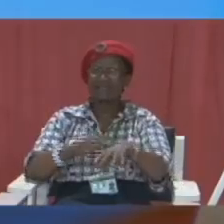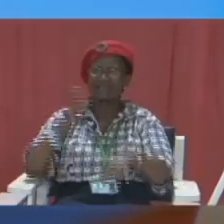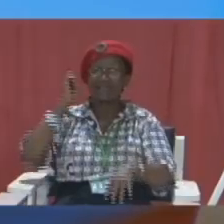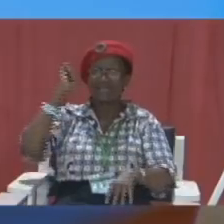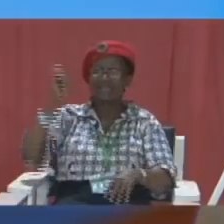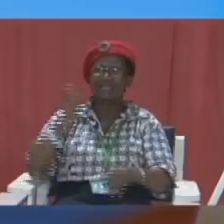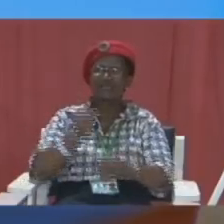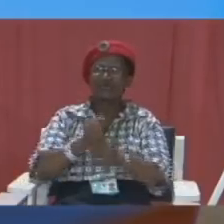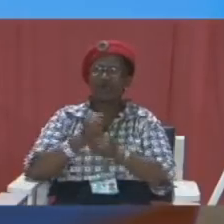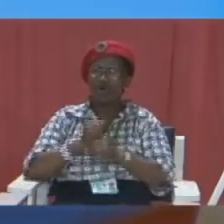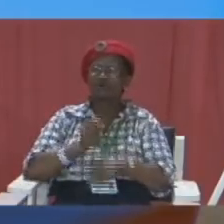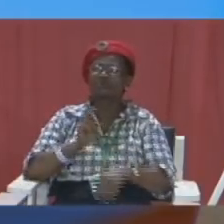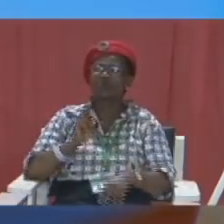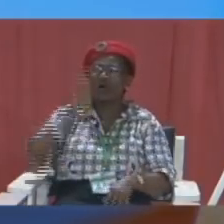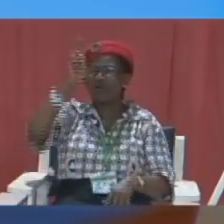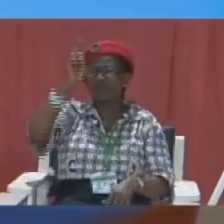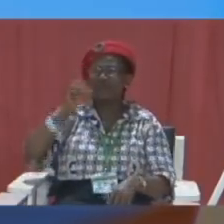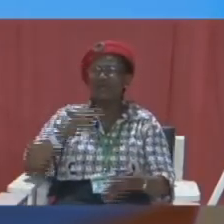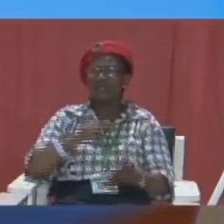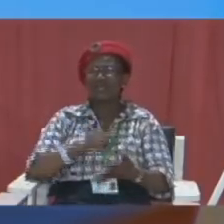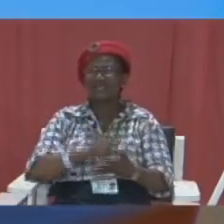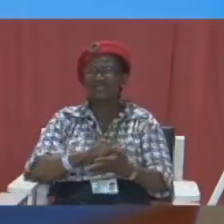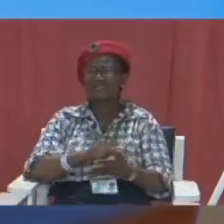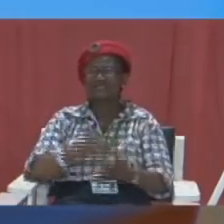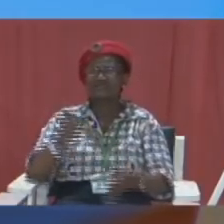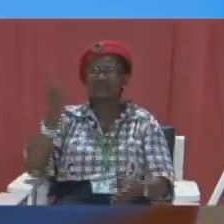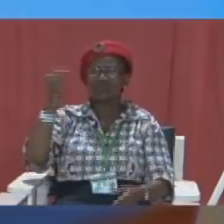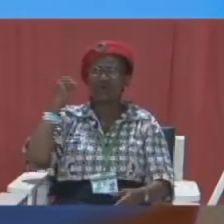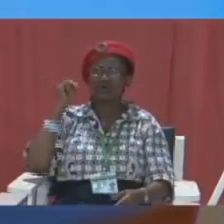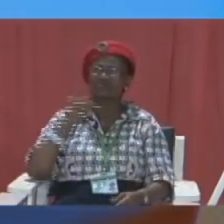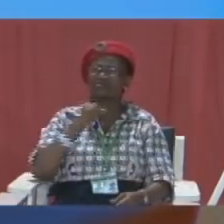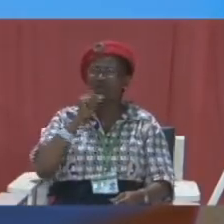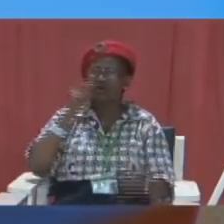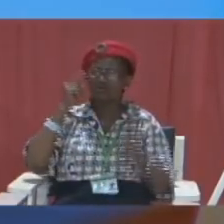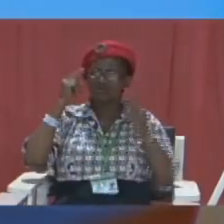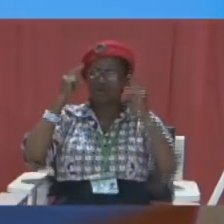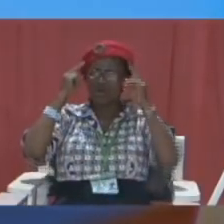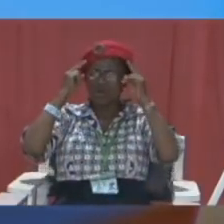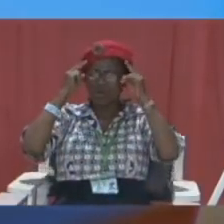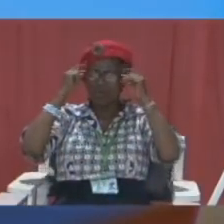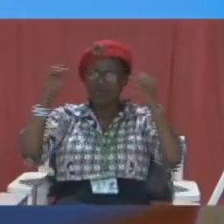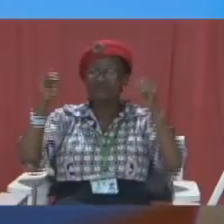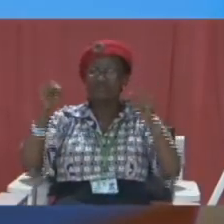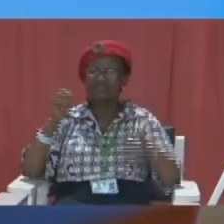it was not Moses who bent down who got up.